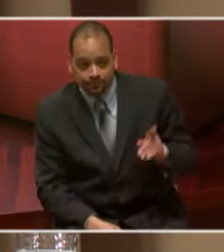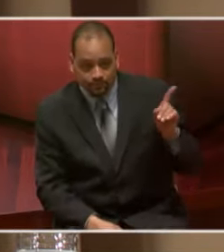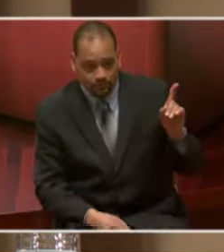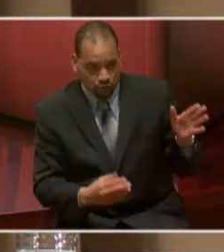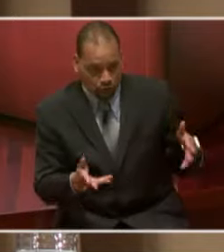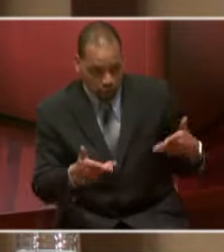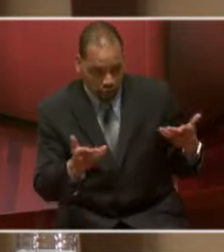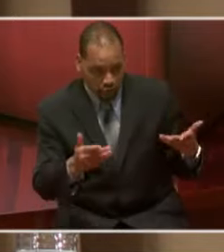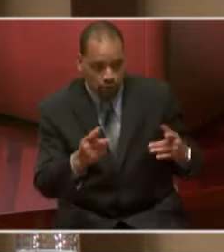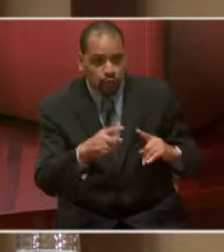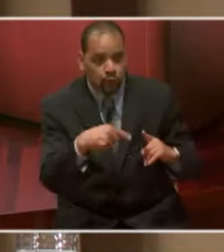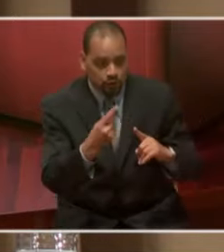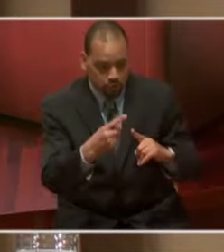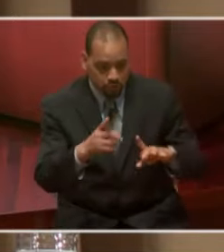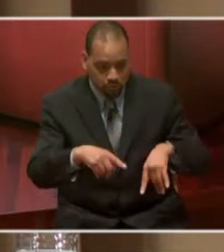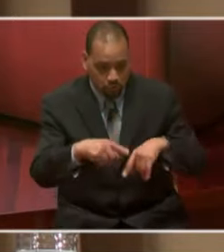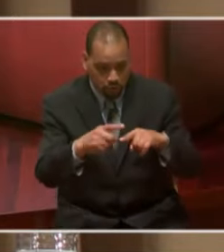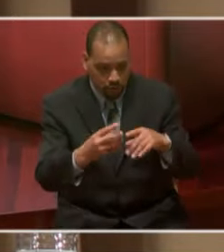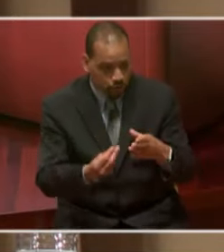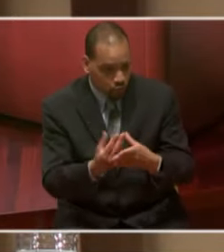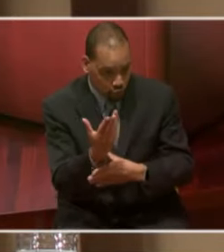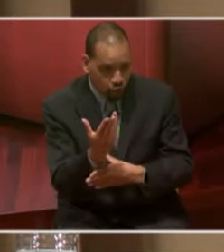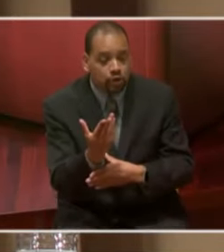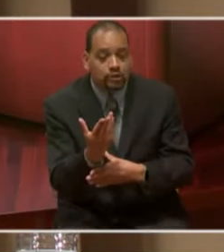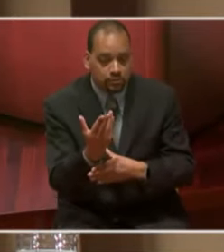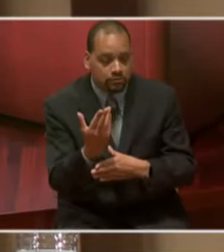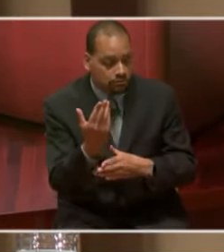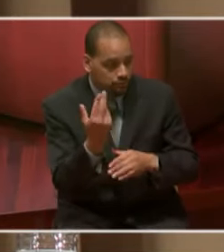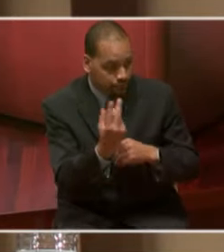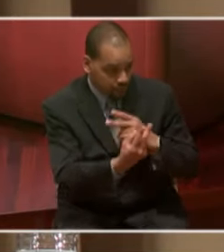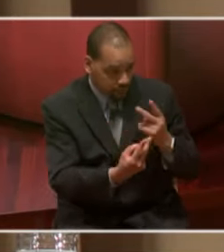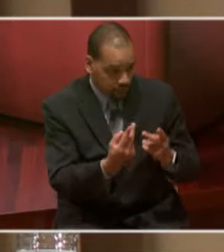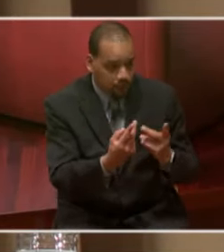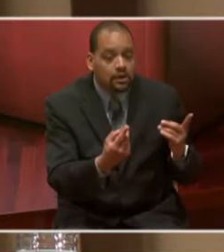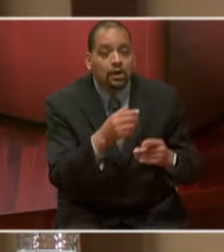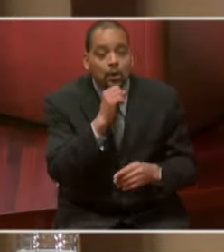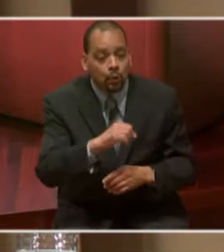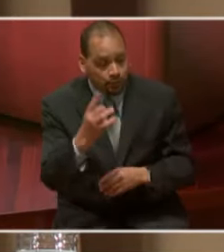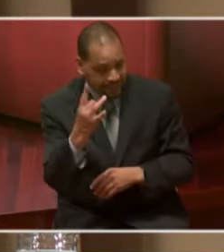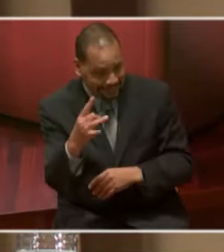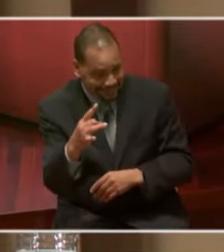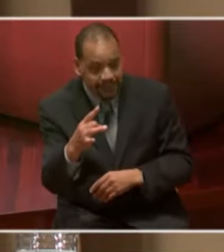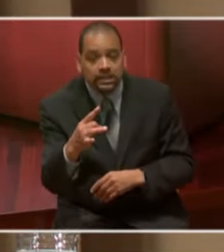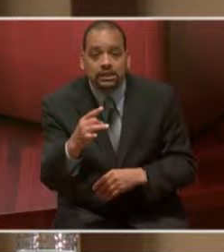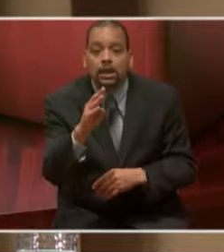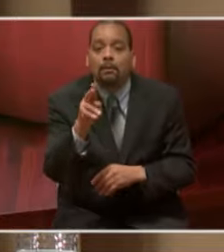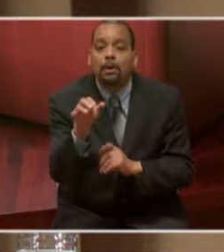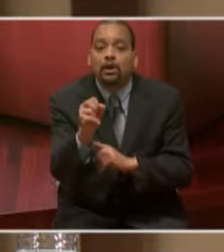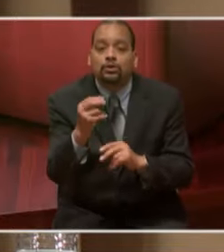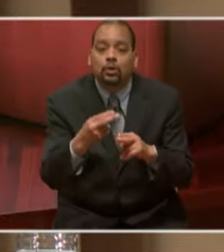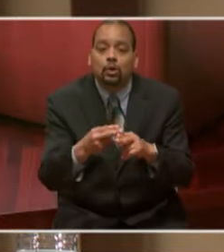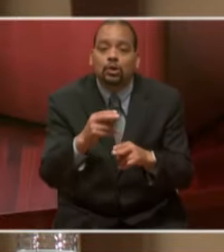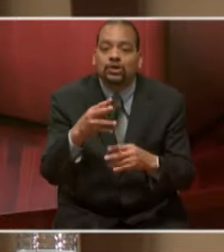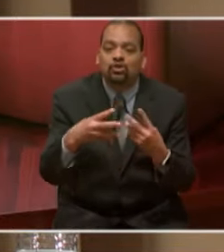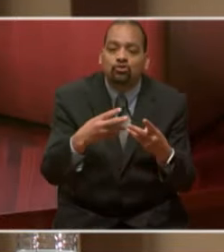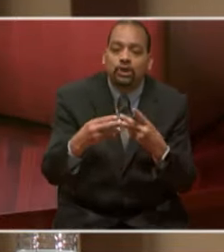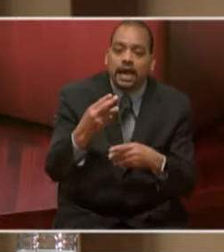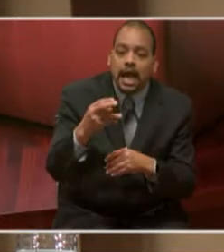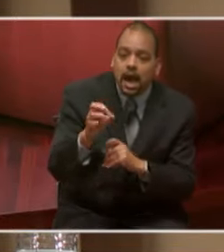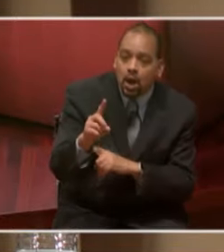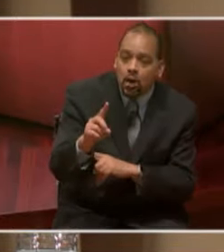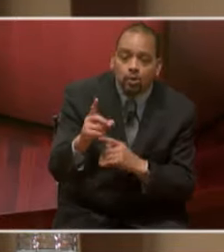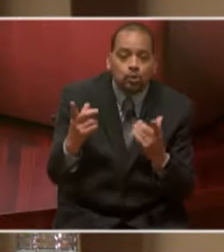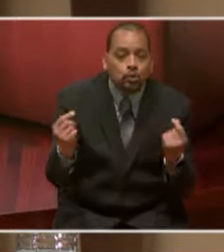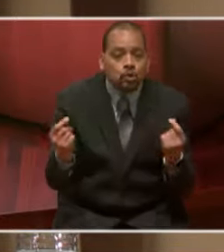Ride in Birmingham, taken out of jail, 7 of us, he had already arrested 2